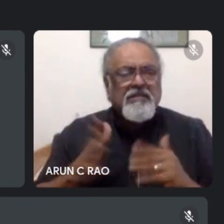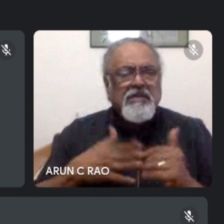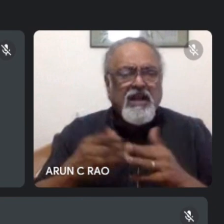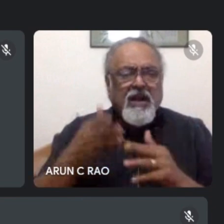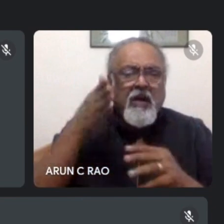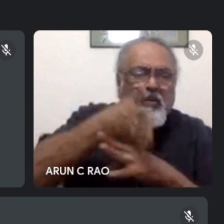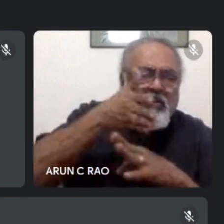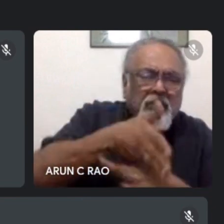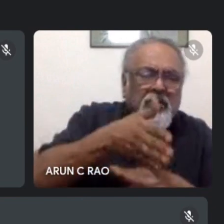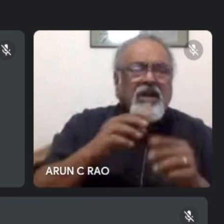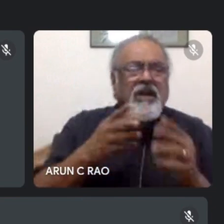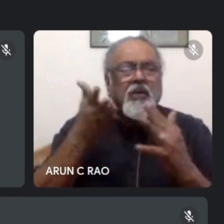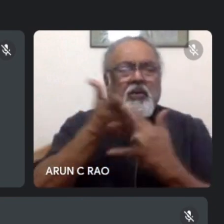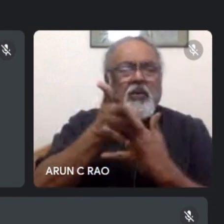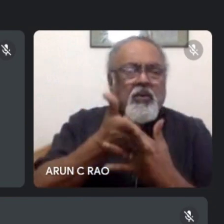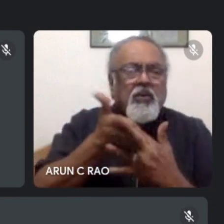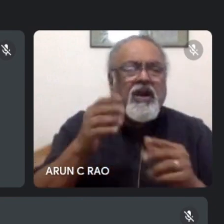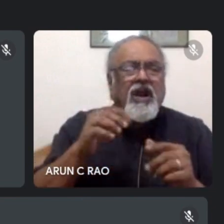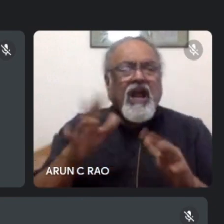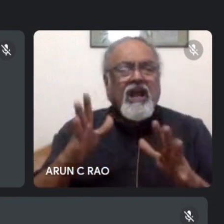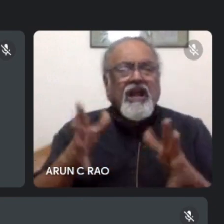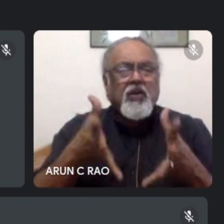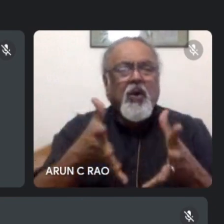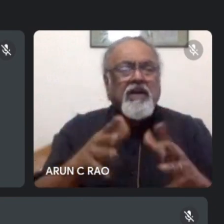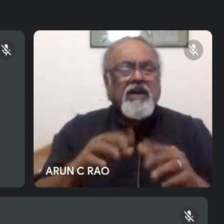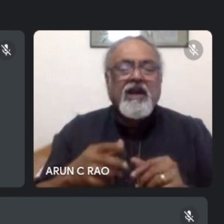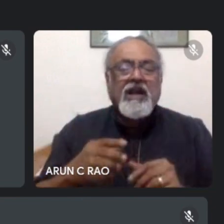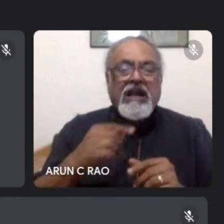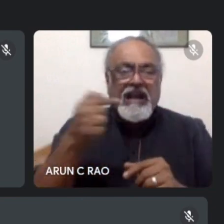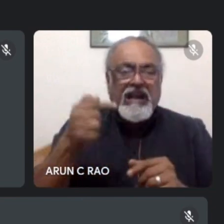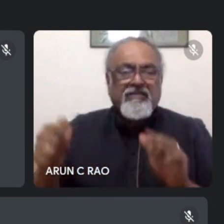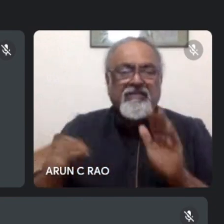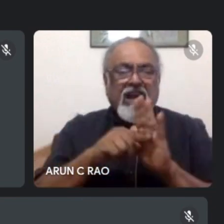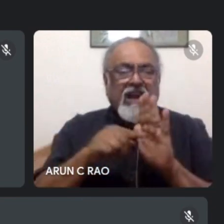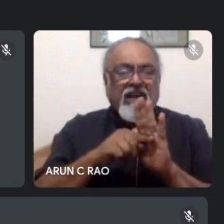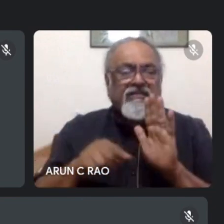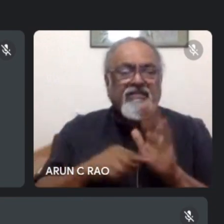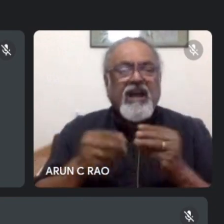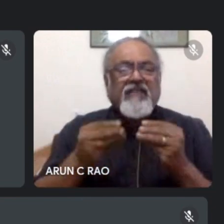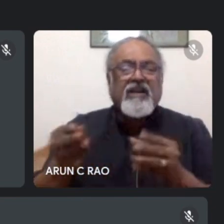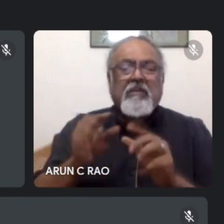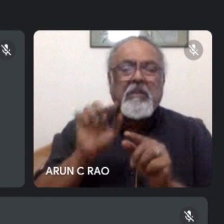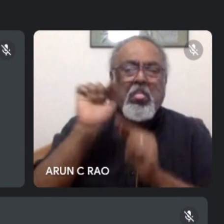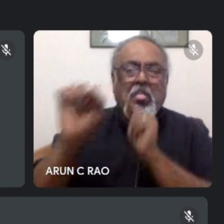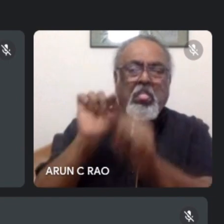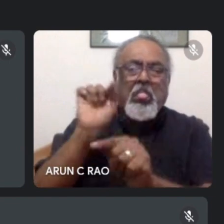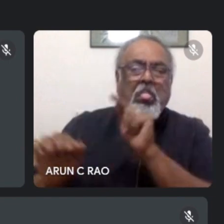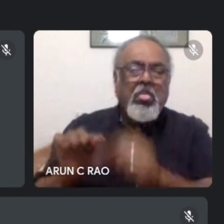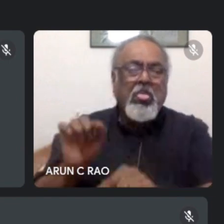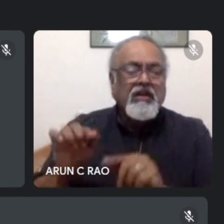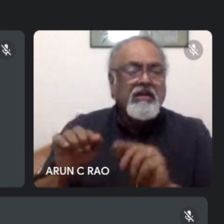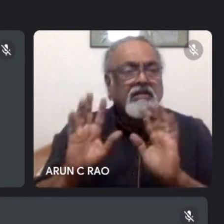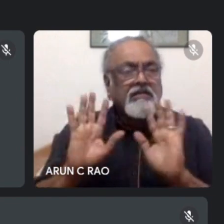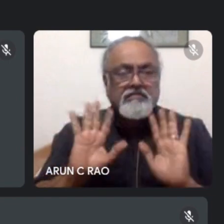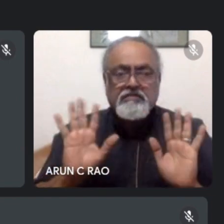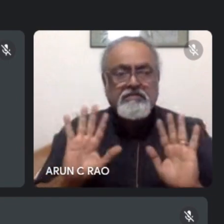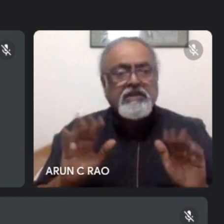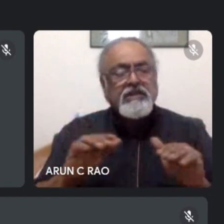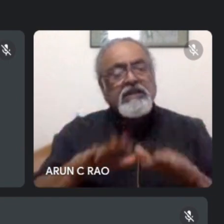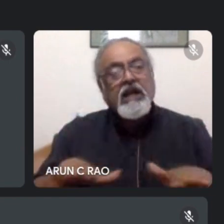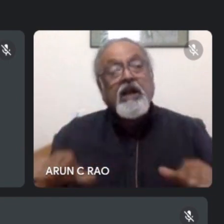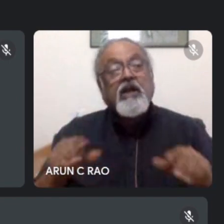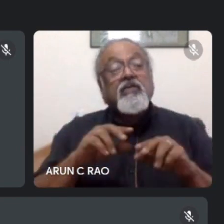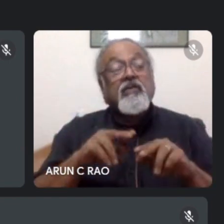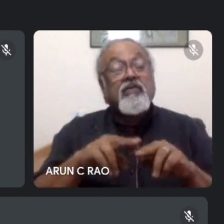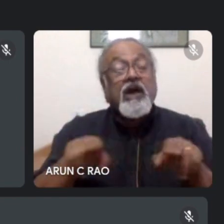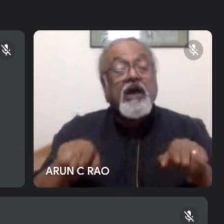there, or they shouldn't pass negative comments that may affect the parents. See, with children, the family as well